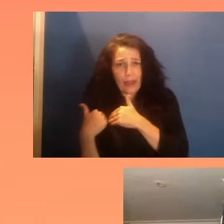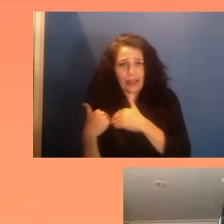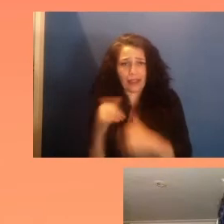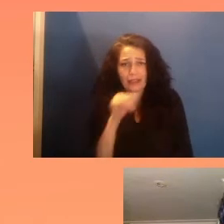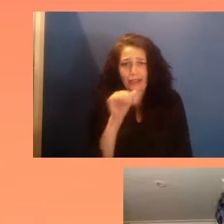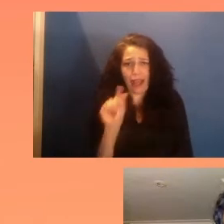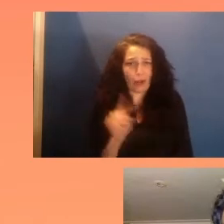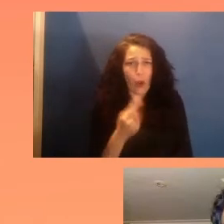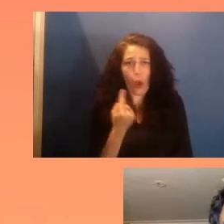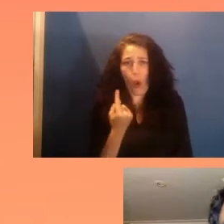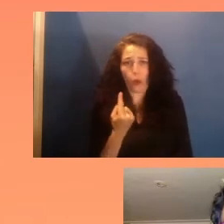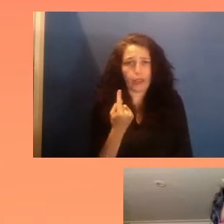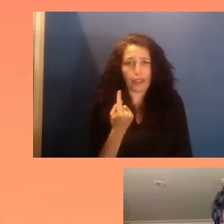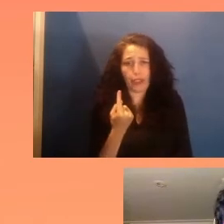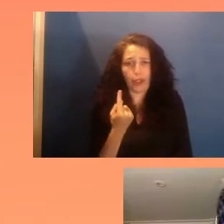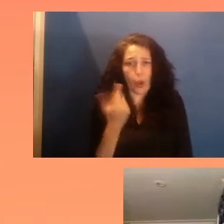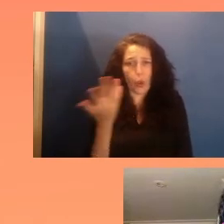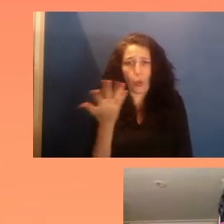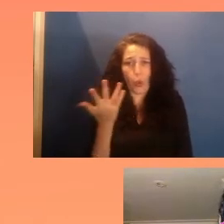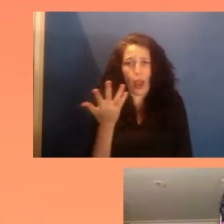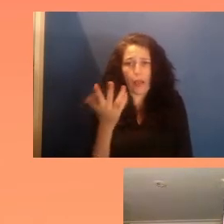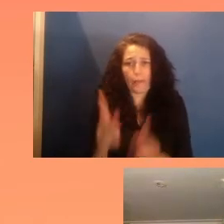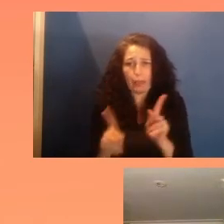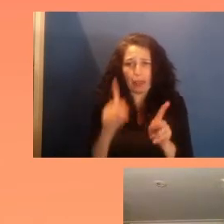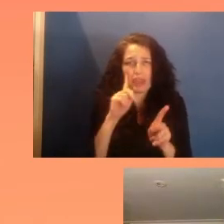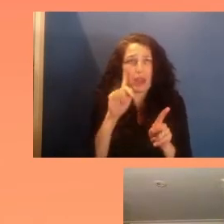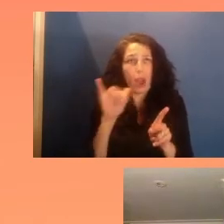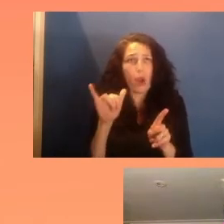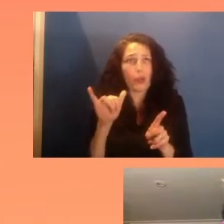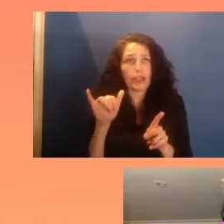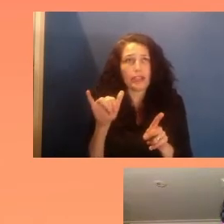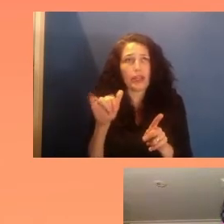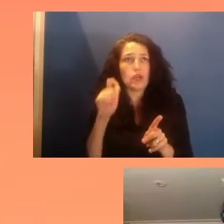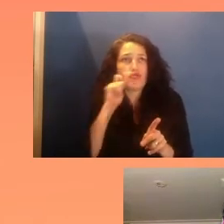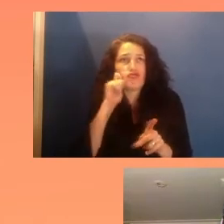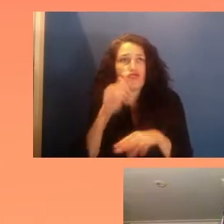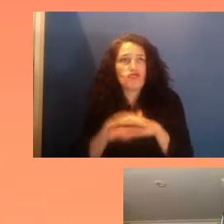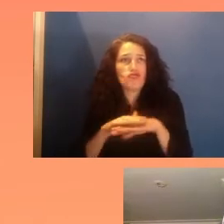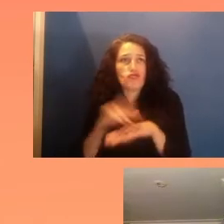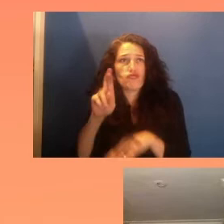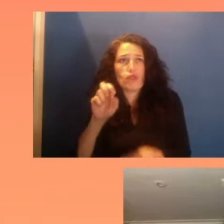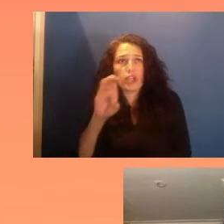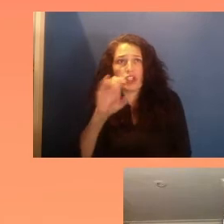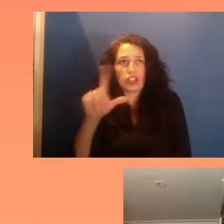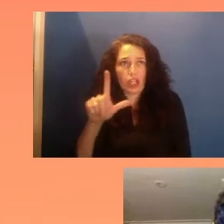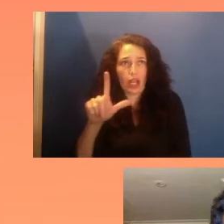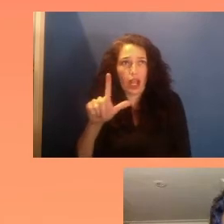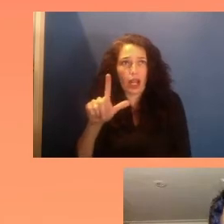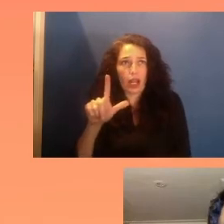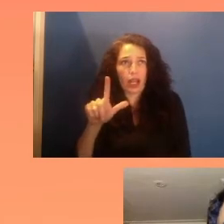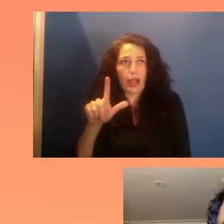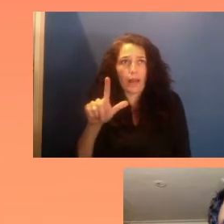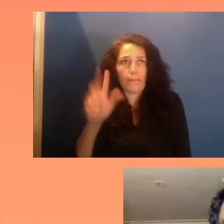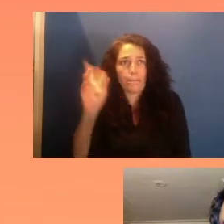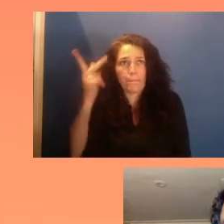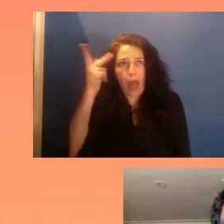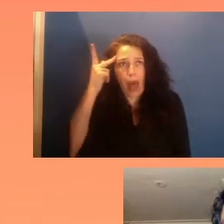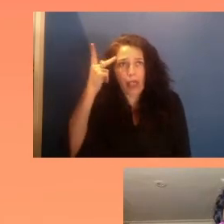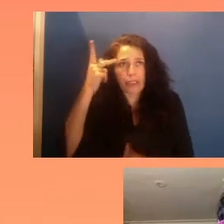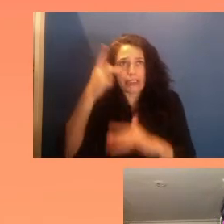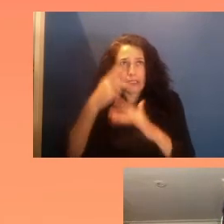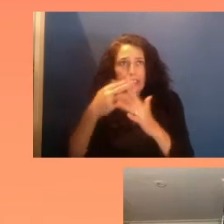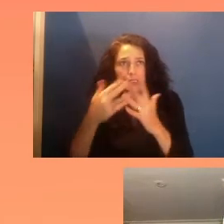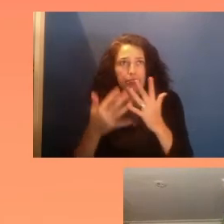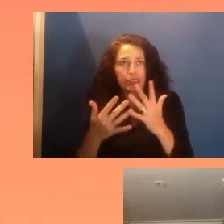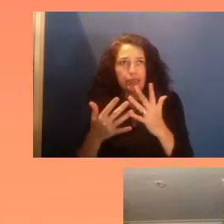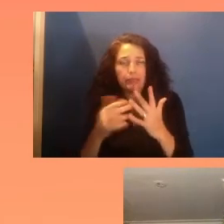beyond just, sort of as people think maybe racial politics or the idea of sharing. It's for us,